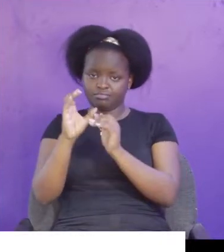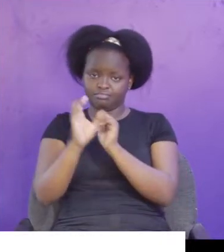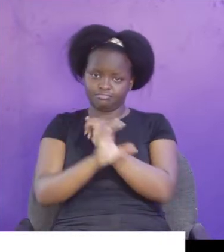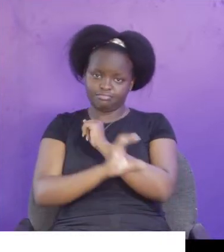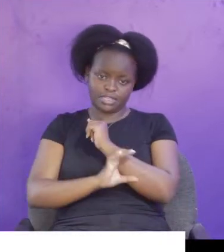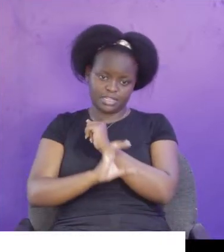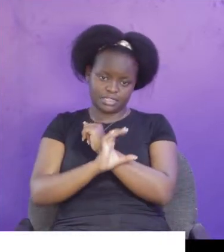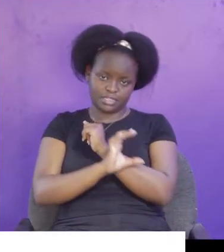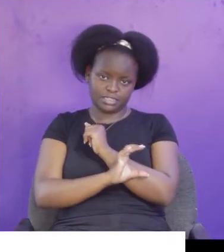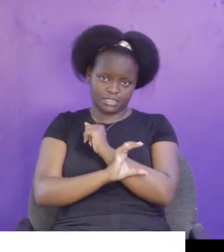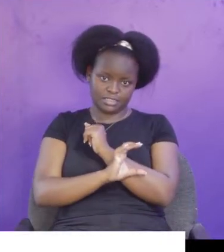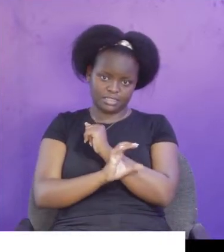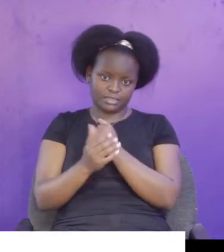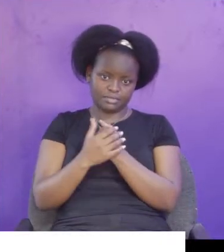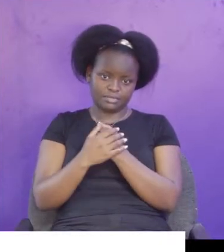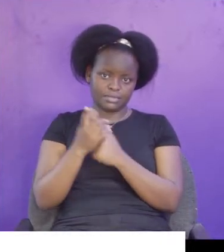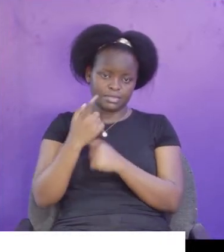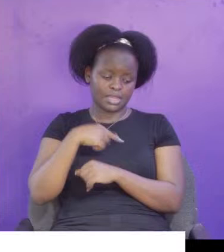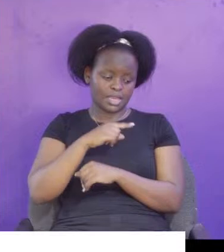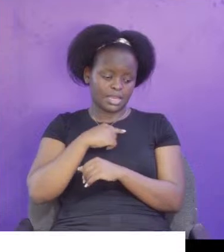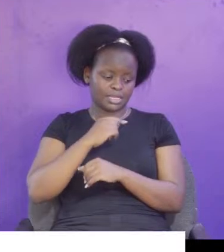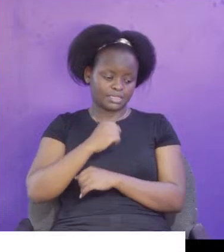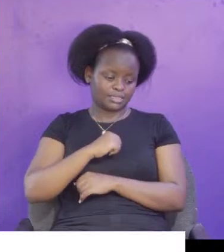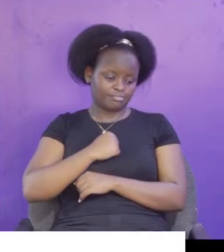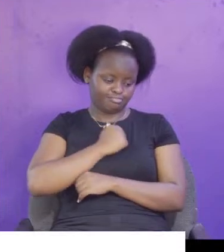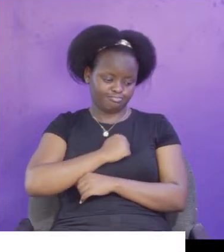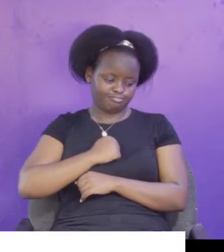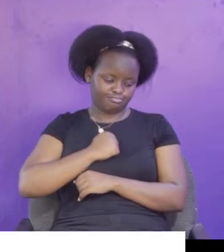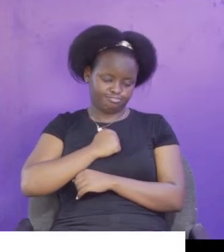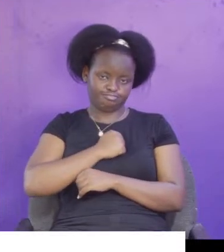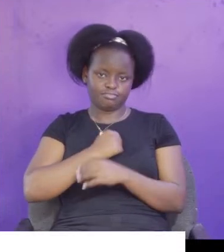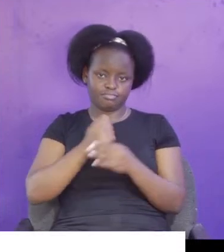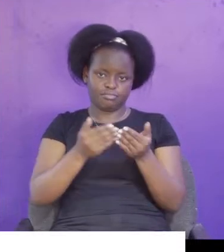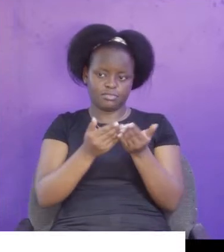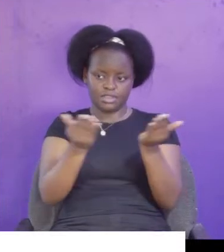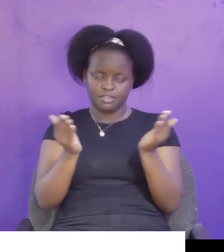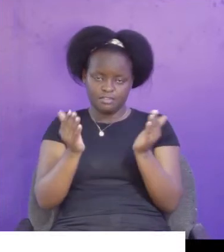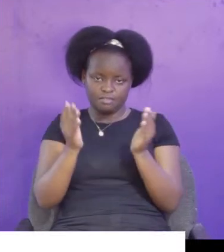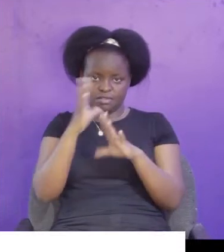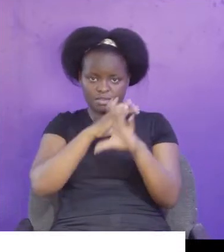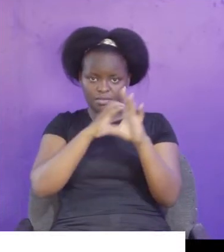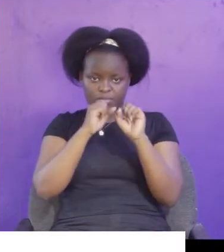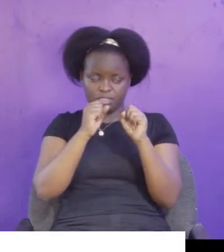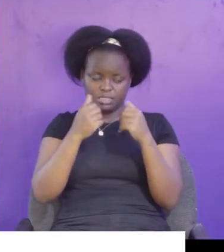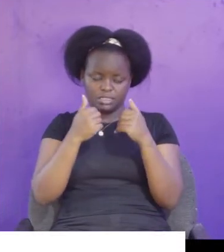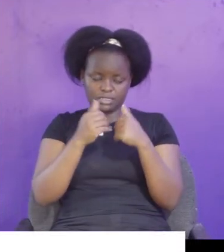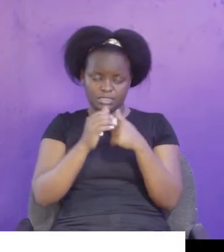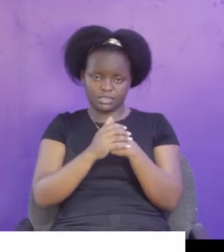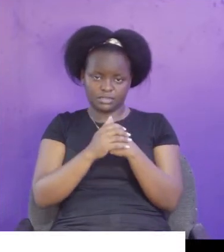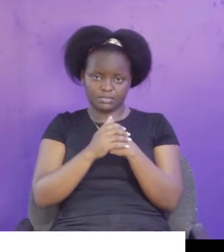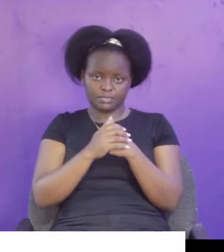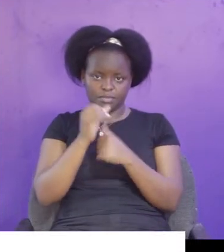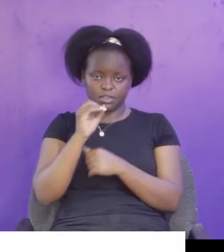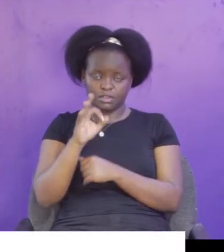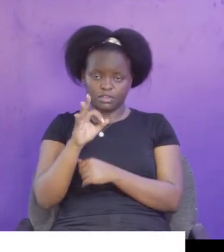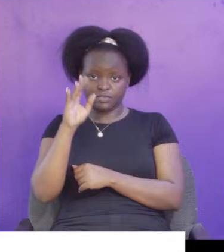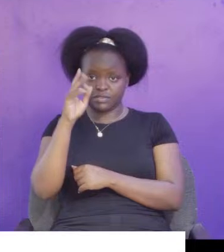We have the condolences of the President of Tanzania,